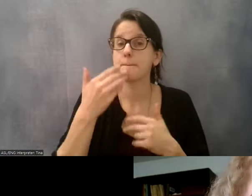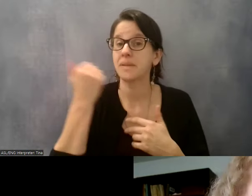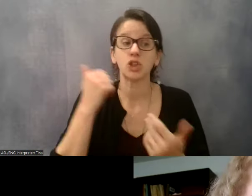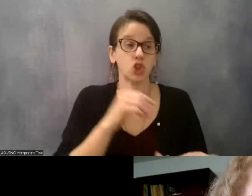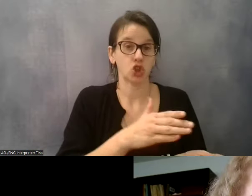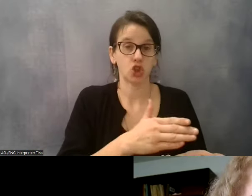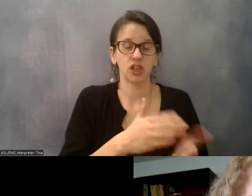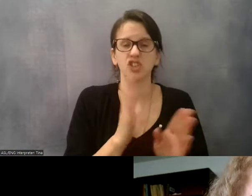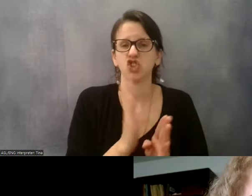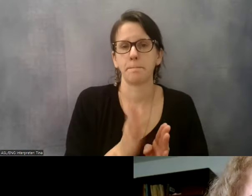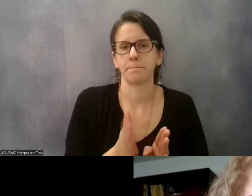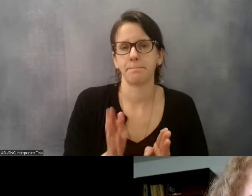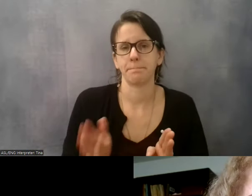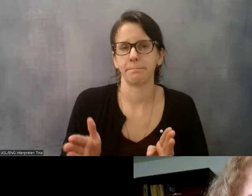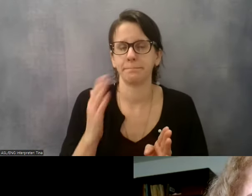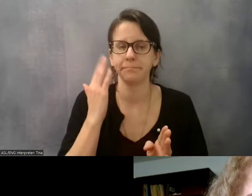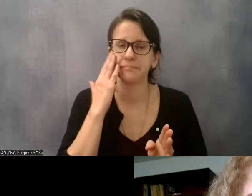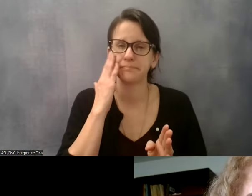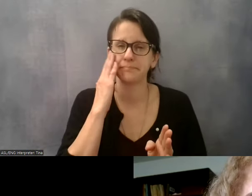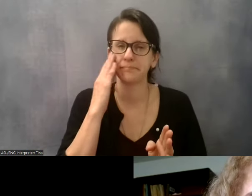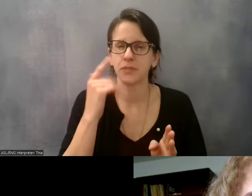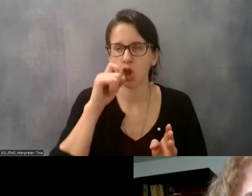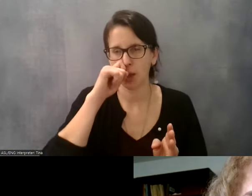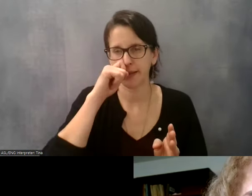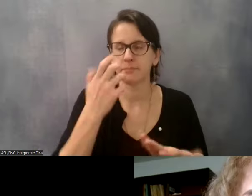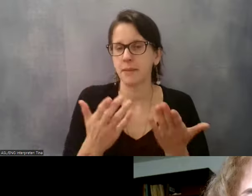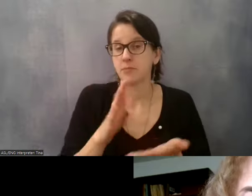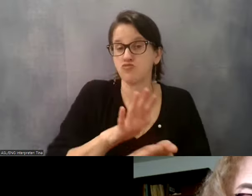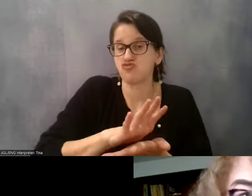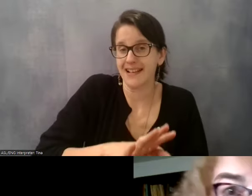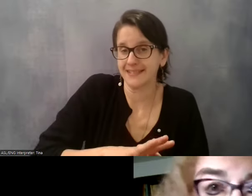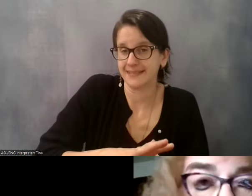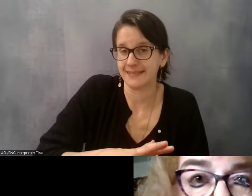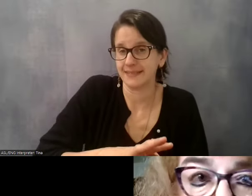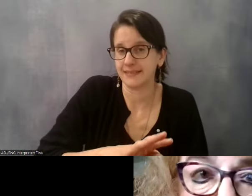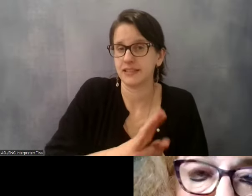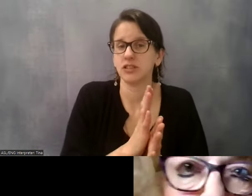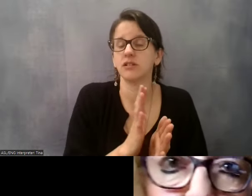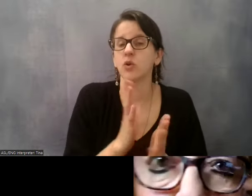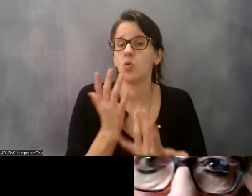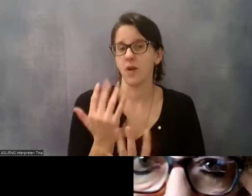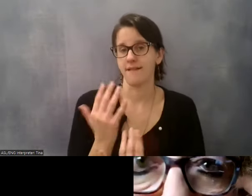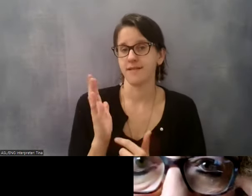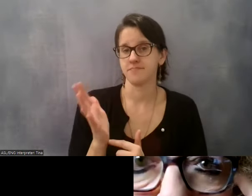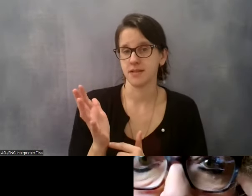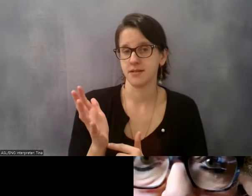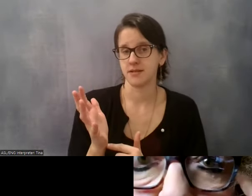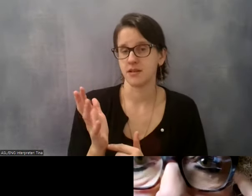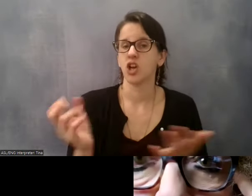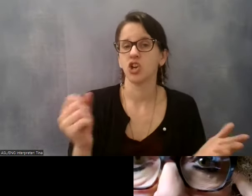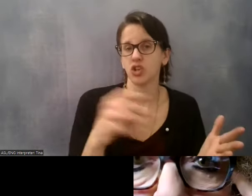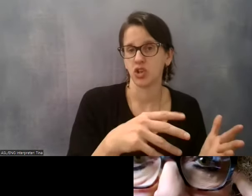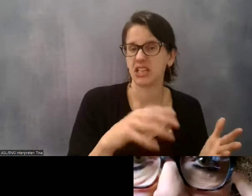sit, or with garlic, you may actually kind of press it and let it sit for at least 5 minutes before you cook it. And somehow the